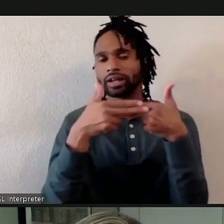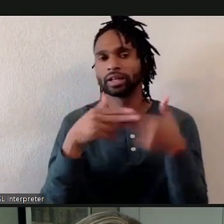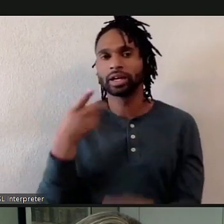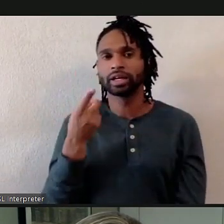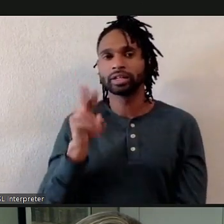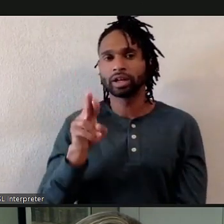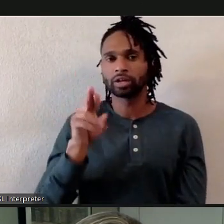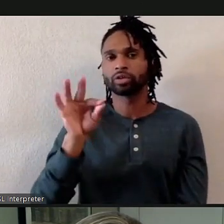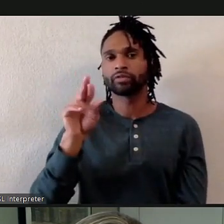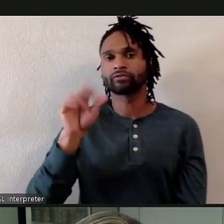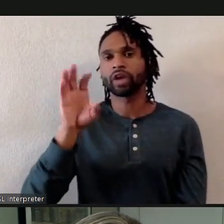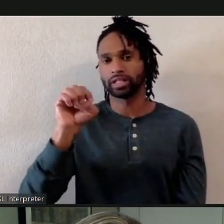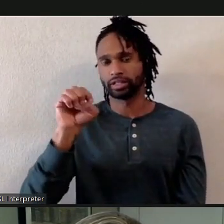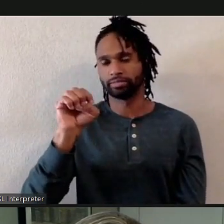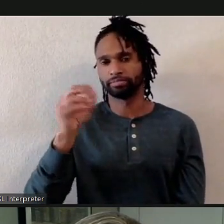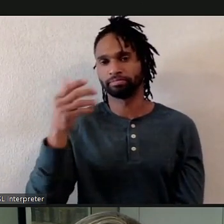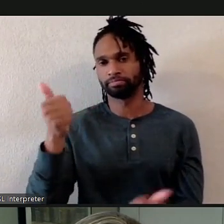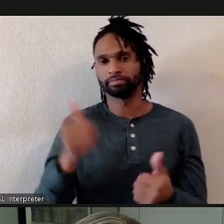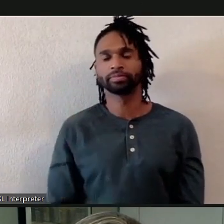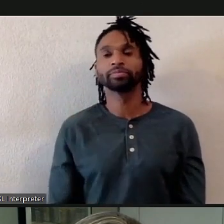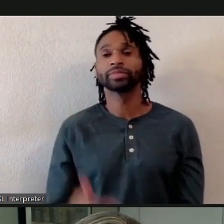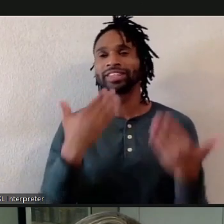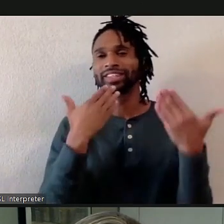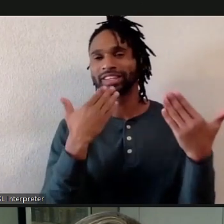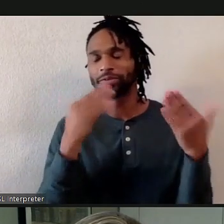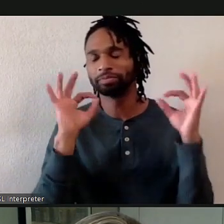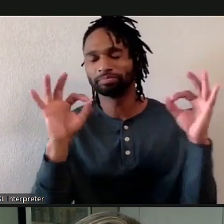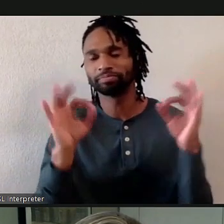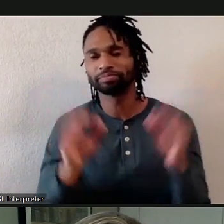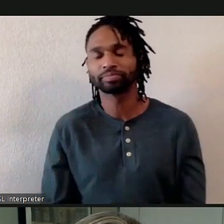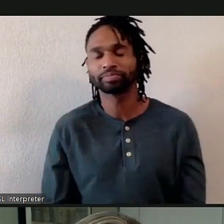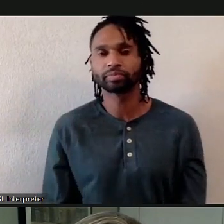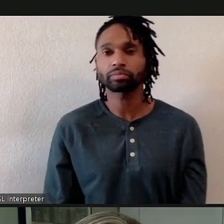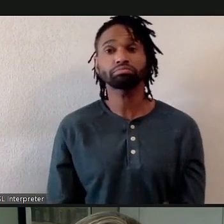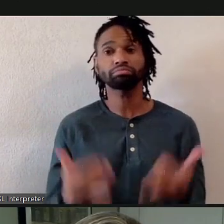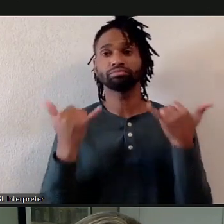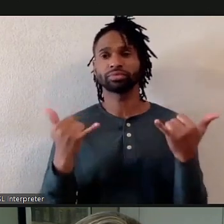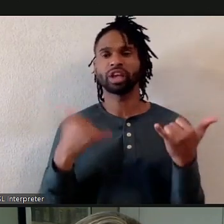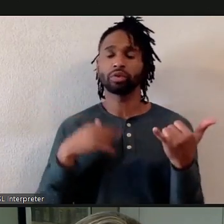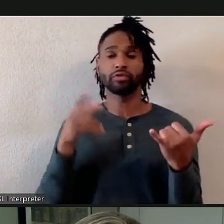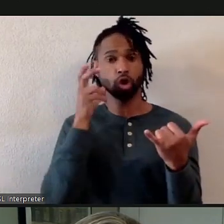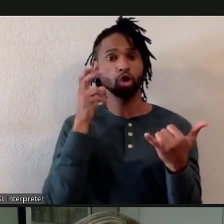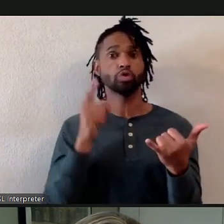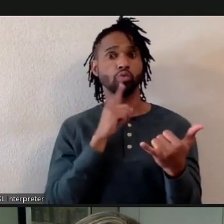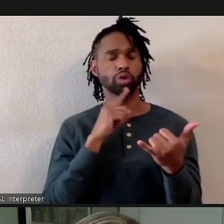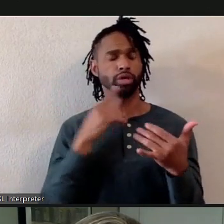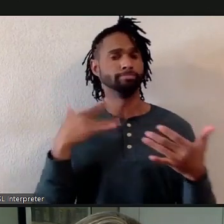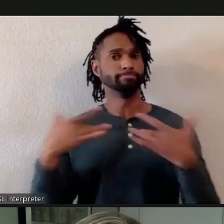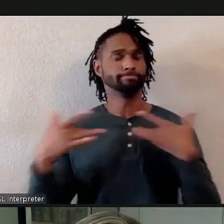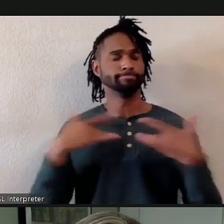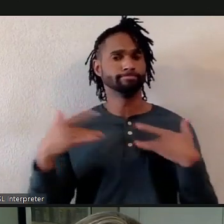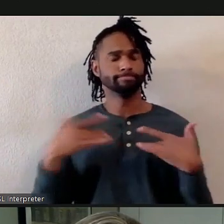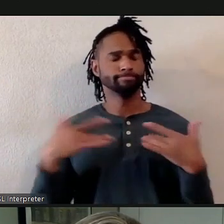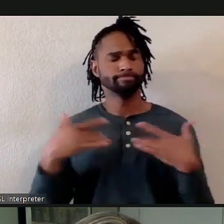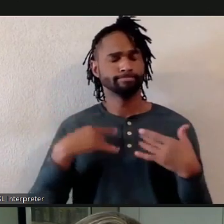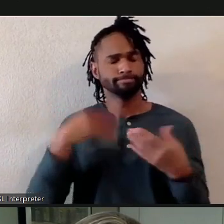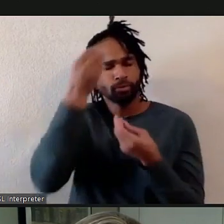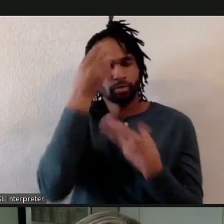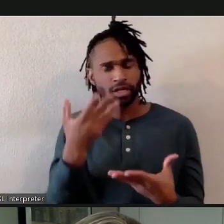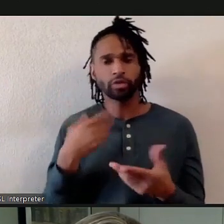France. Thank you, Heidi. So today we've heard some really worrisome news. We've heard from